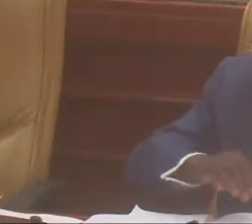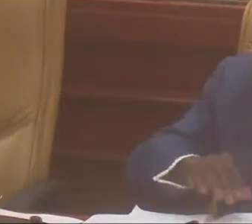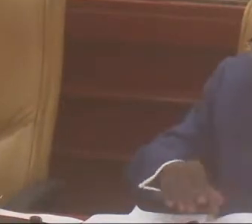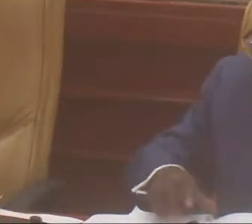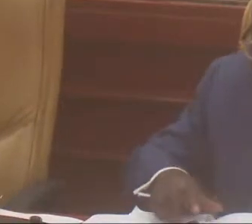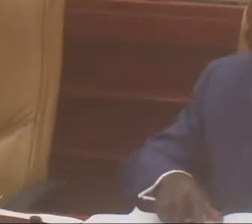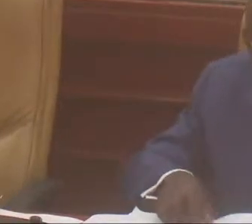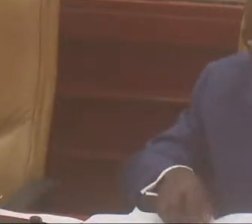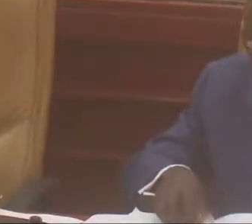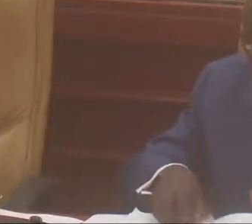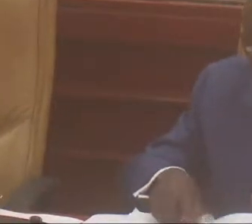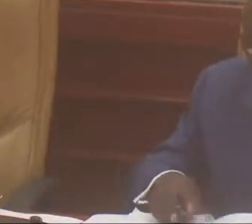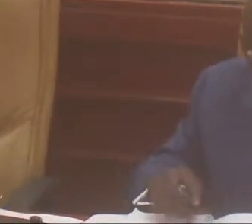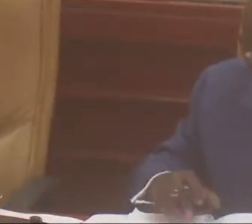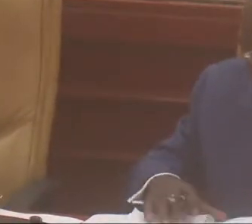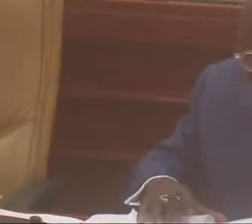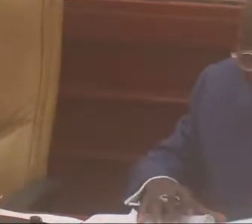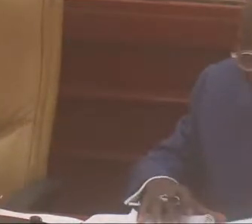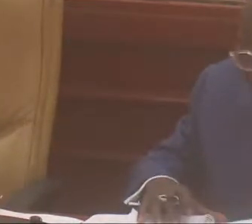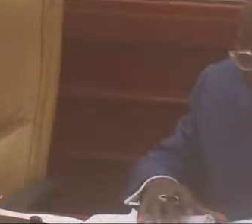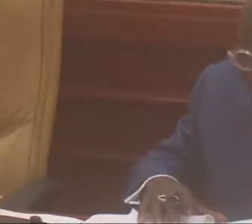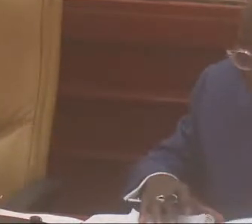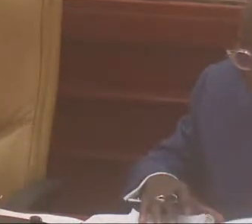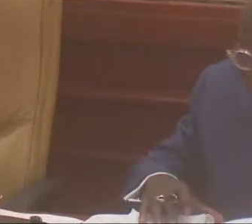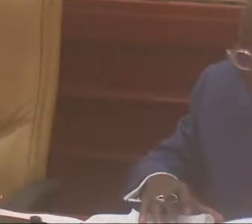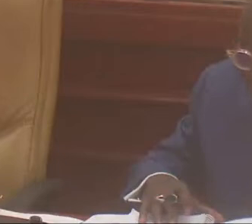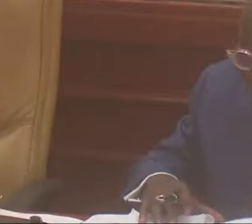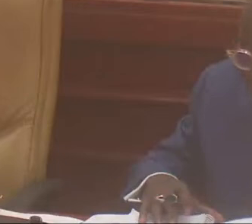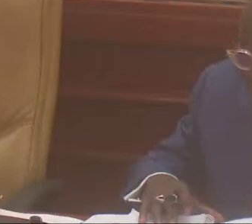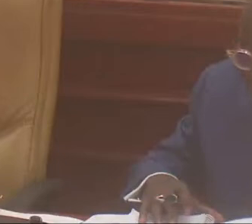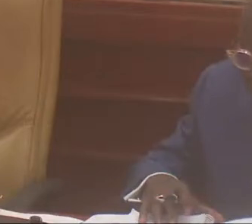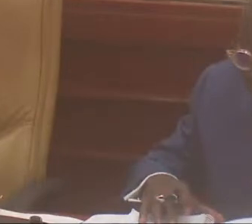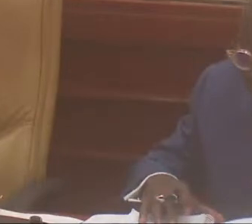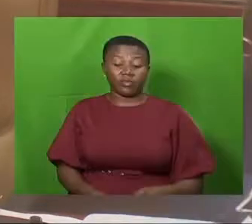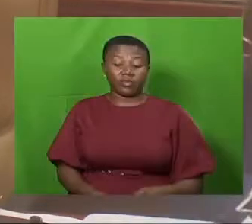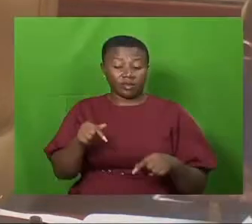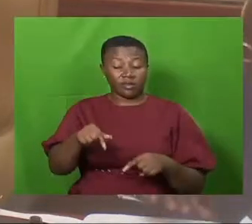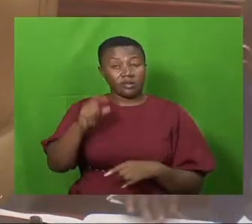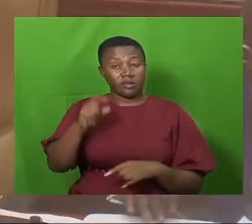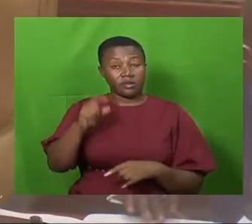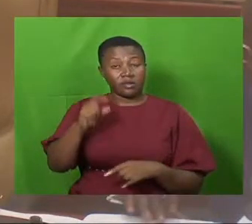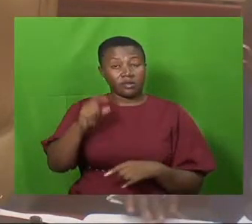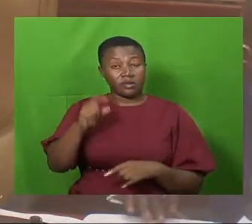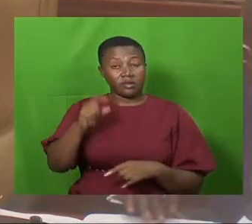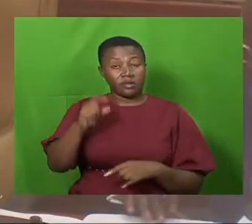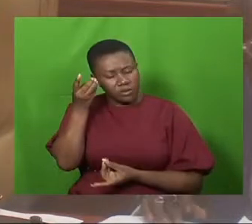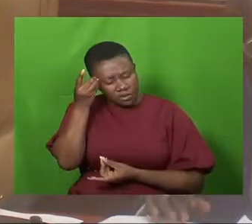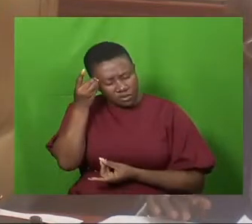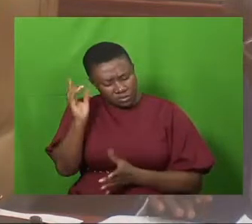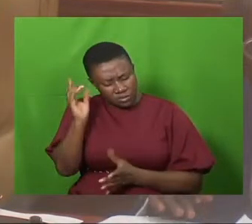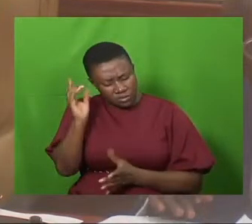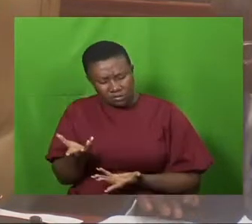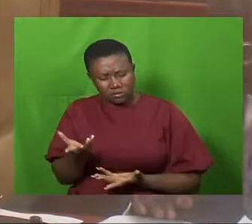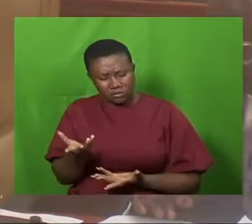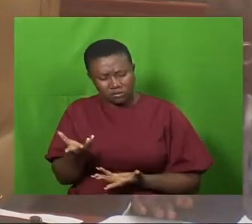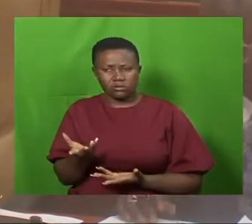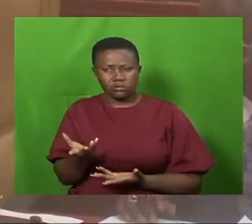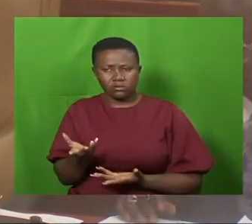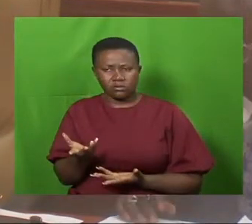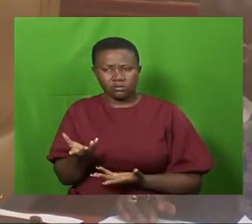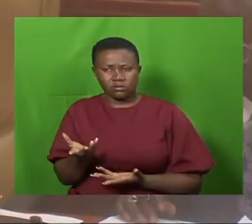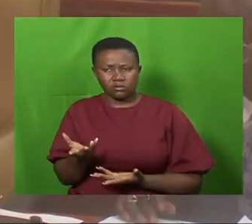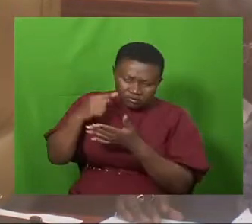of my colleagues in this House. This guy looking at the slow pace